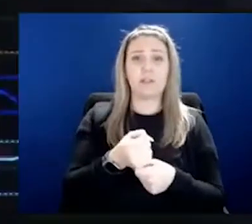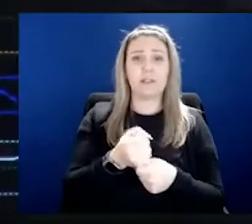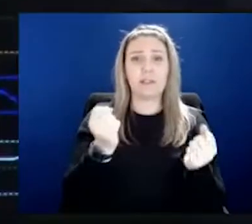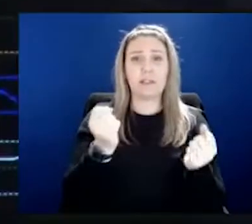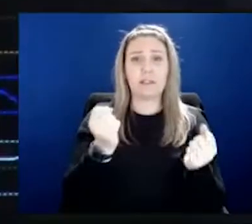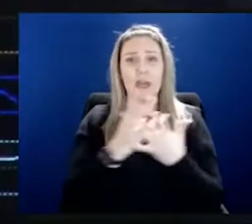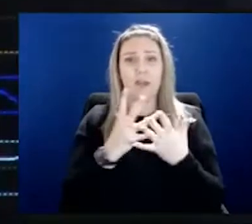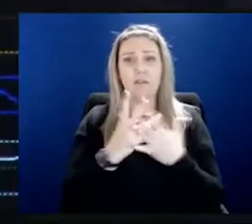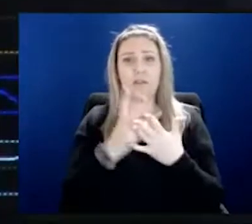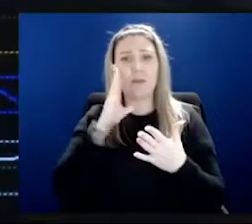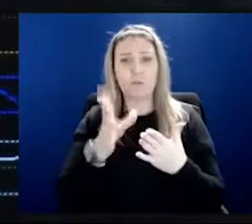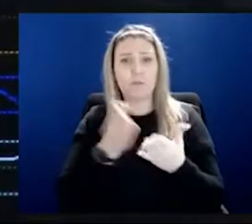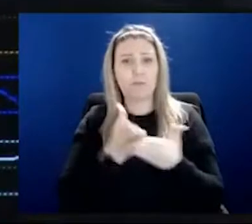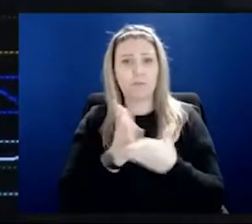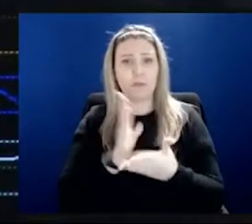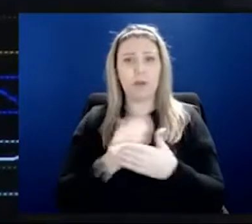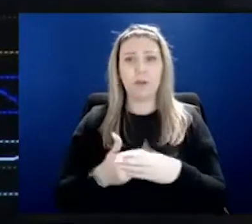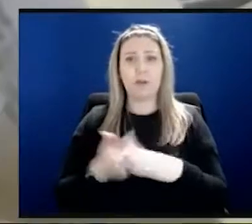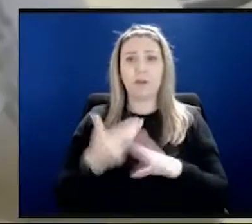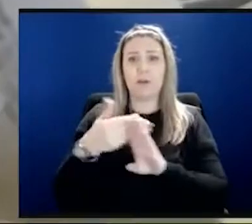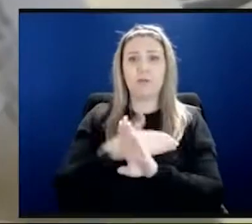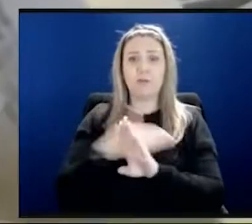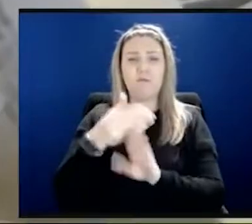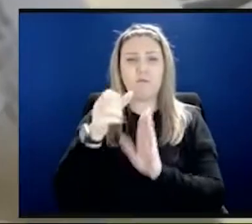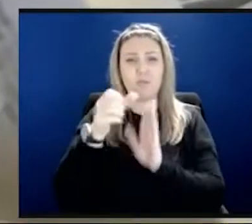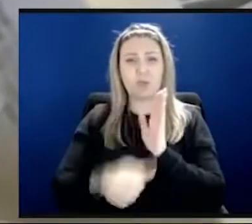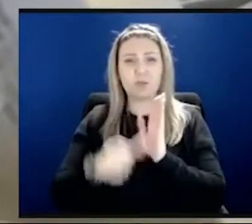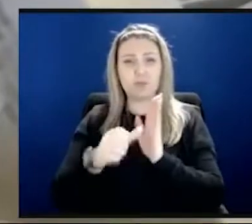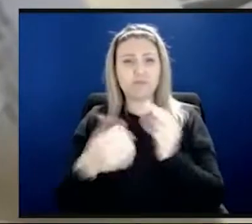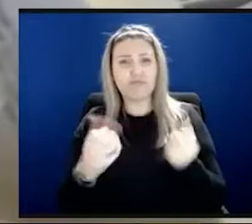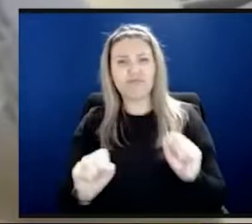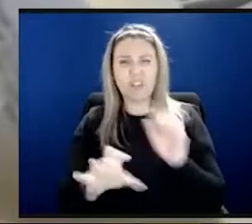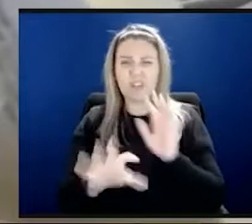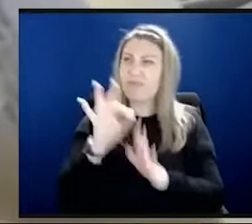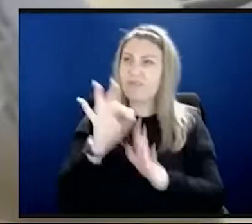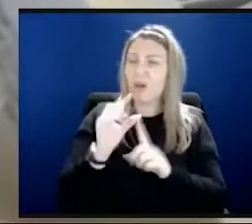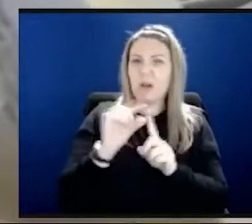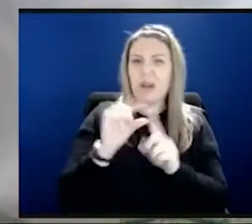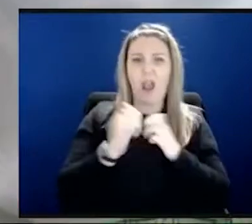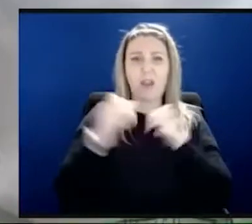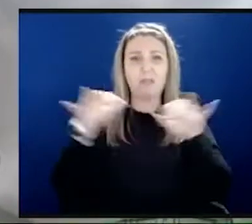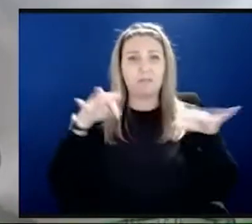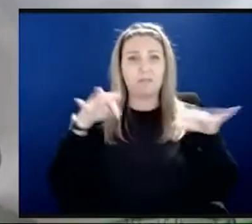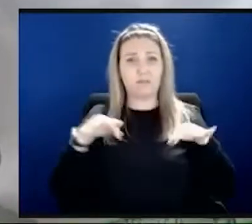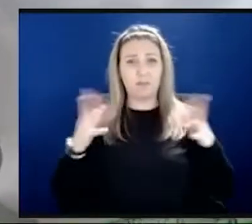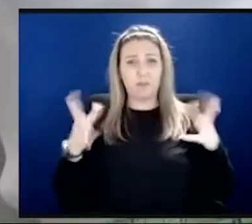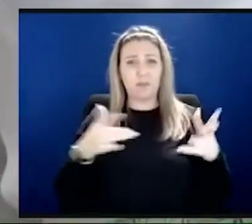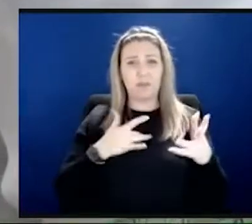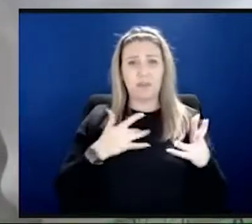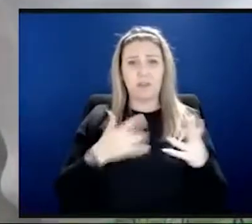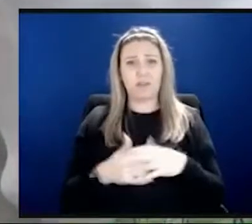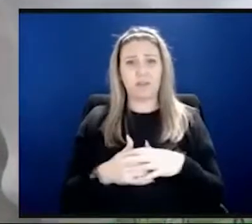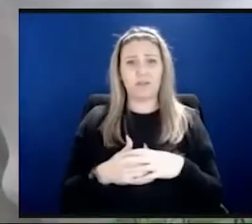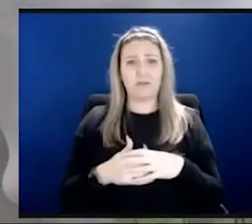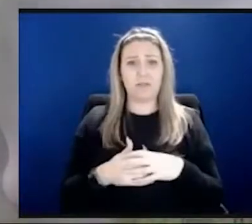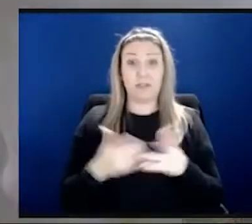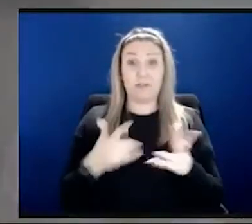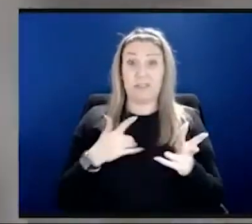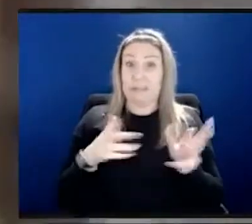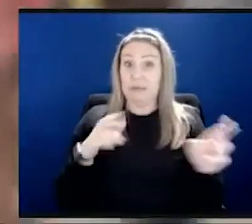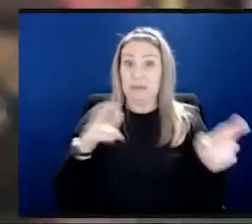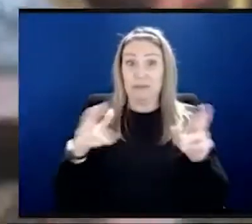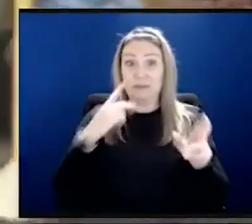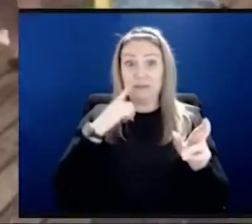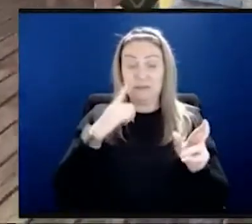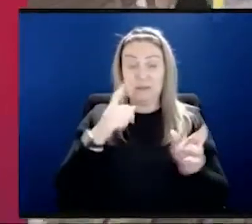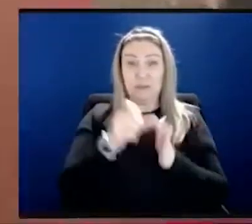okay. Before surgery, he tried to find the words to describe to us what he was feeling. I'm just getting ready to go into surgery, so my